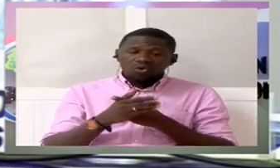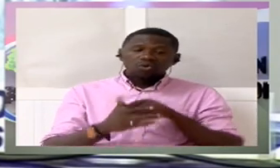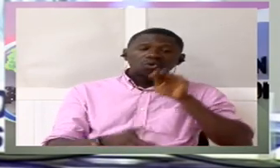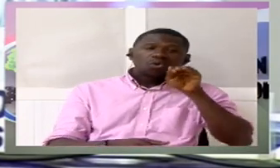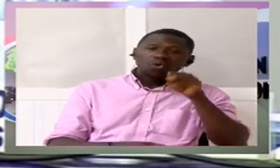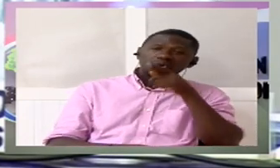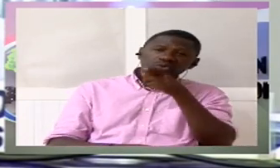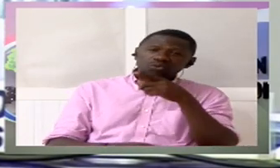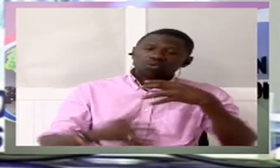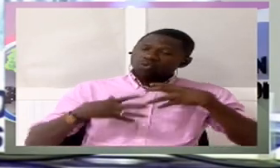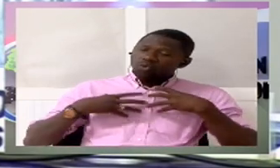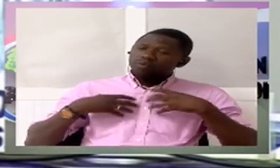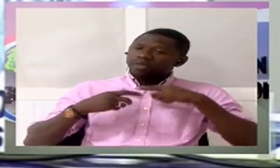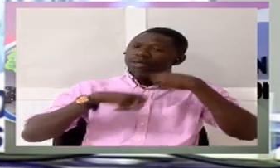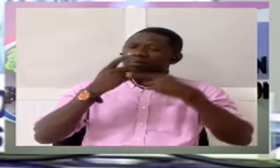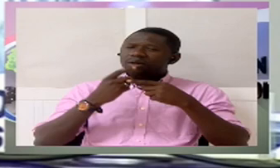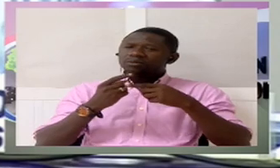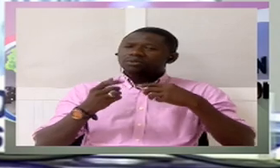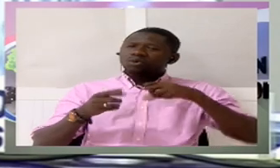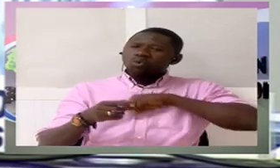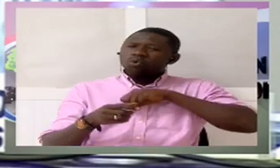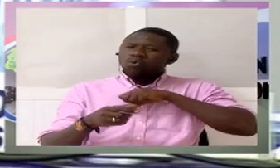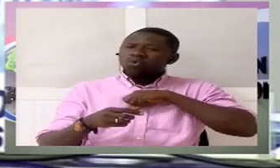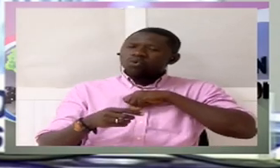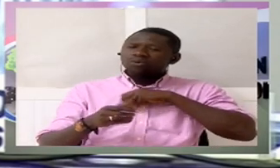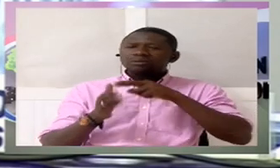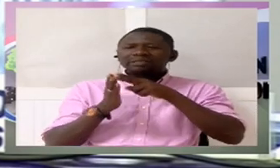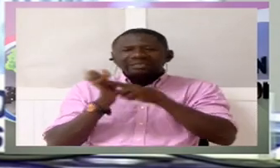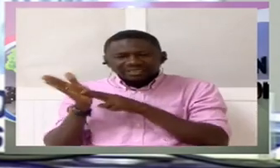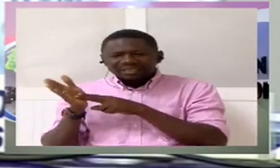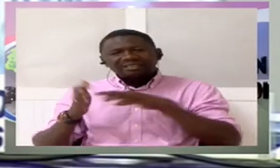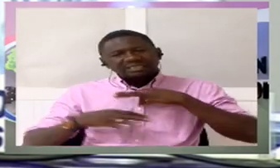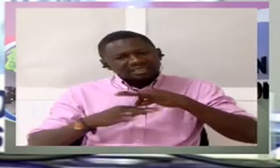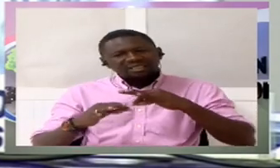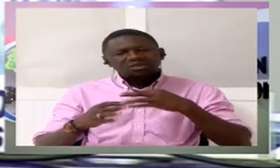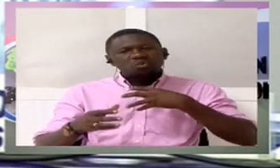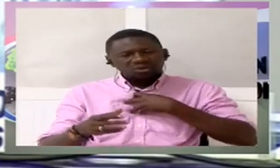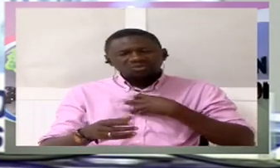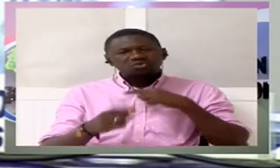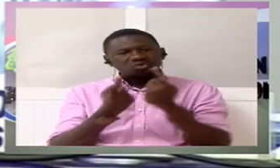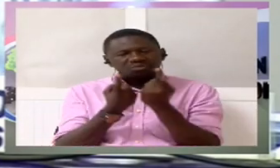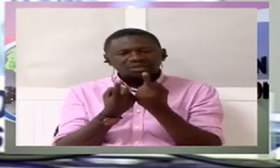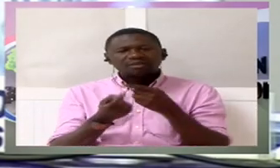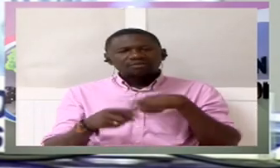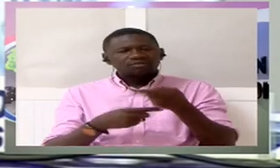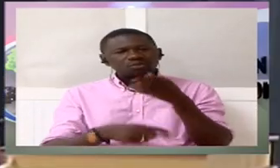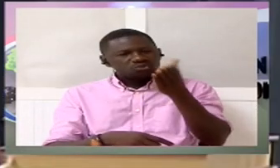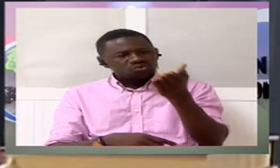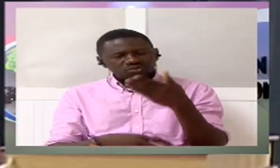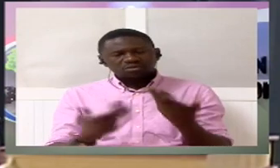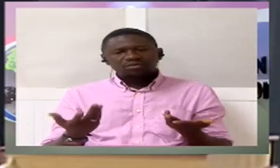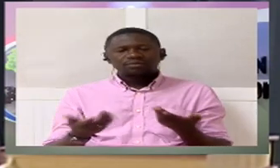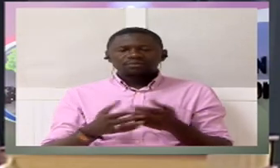complain about a need of his? Wala fo aneneye kumandile bankala sula kuma foye puru abe